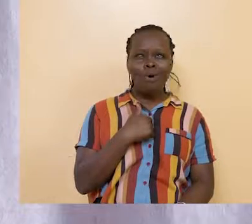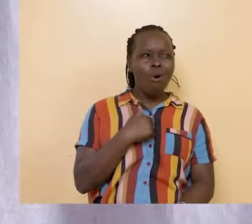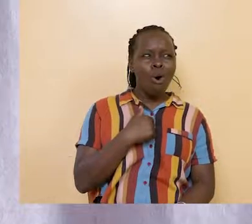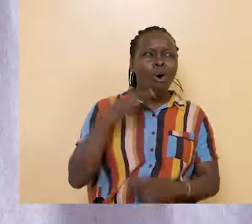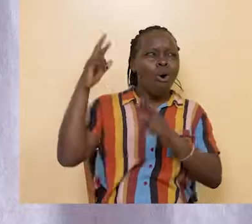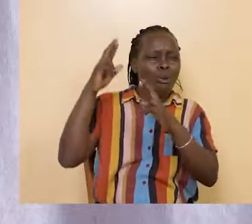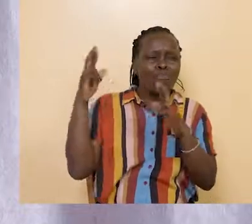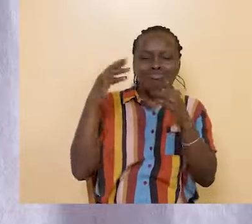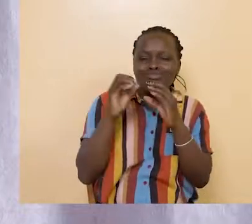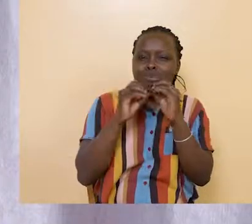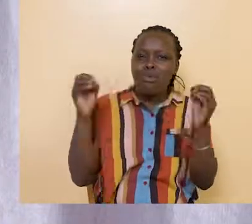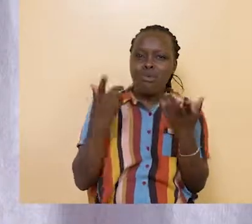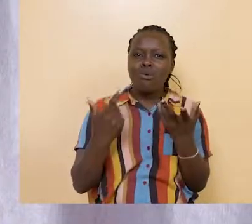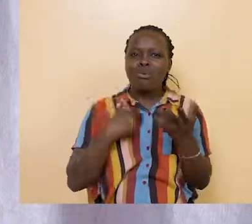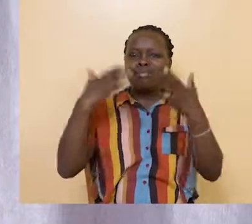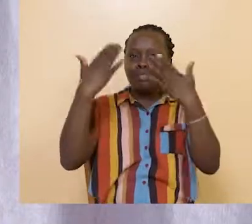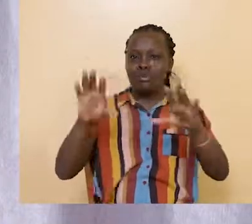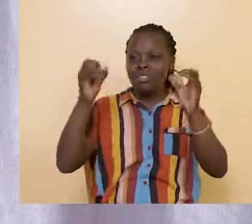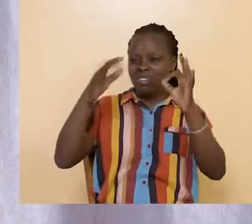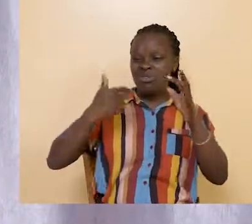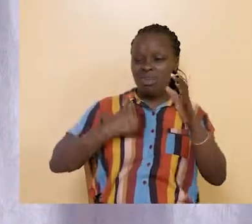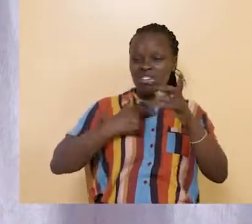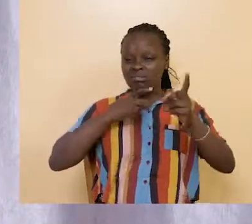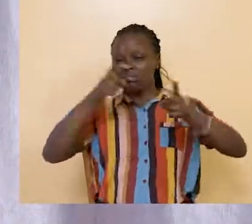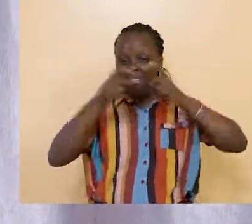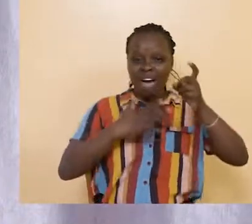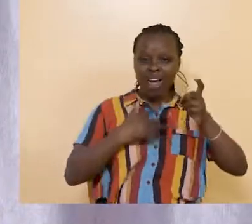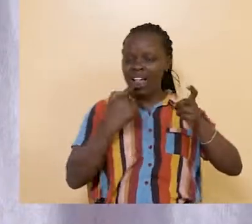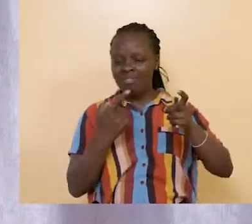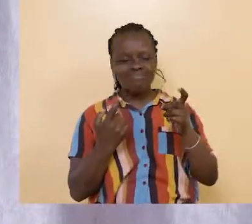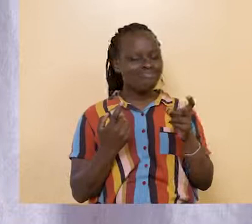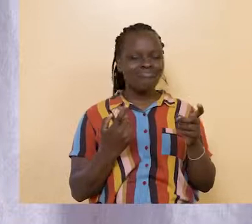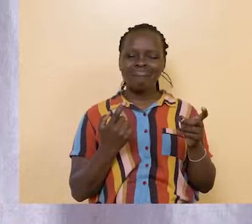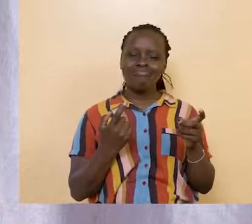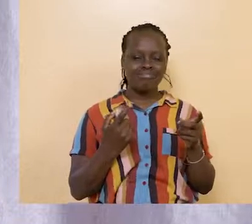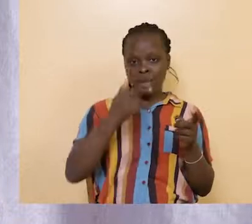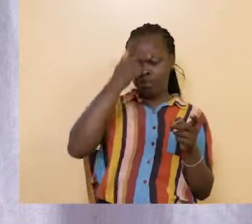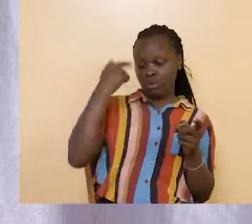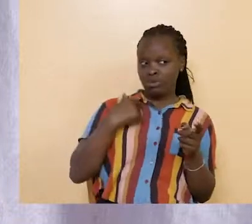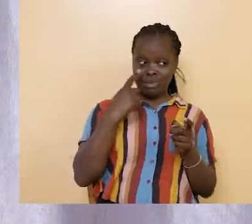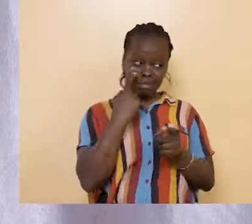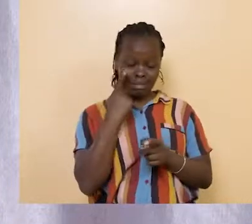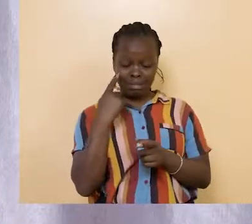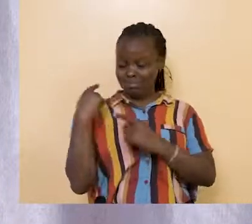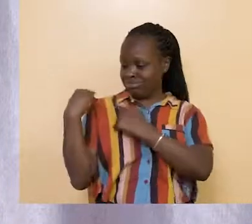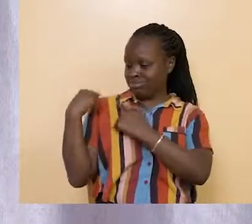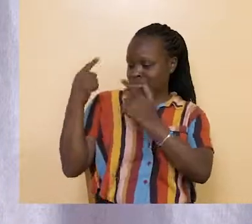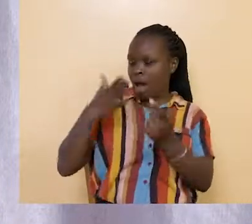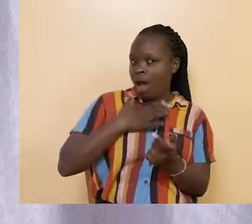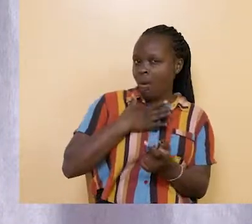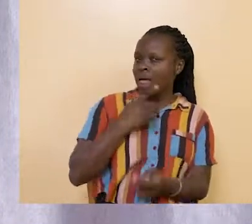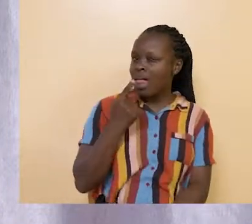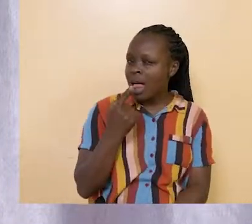hopelessly lost if we are the authority of our own words. Because as we see here, our